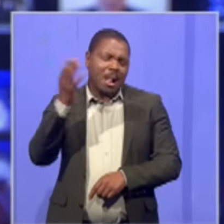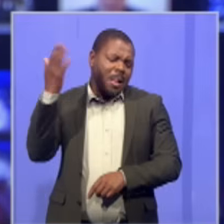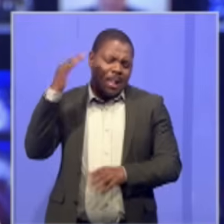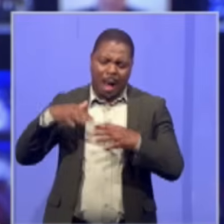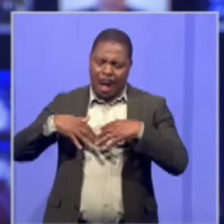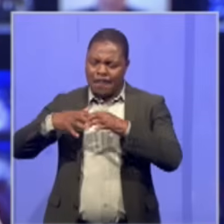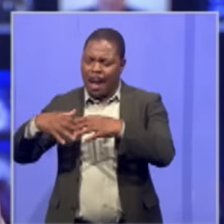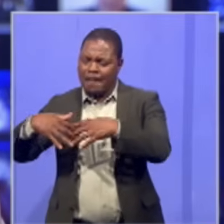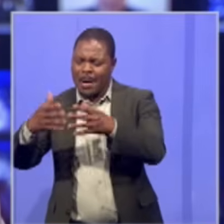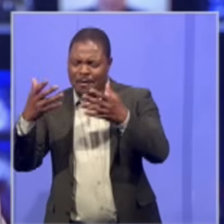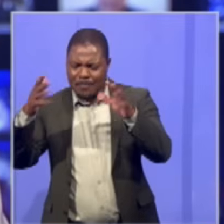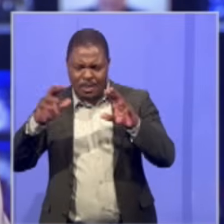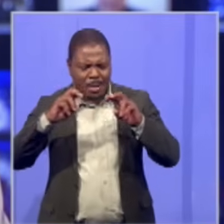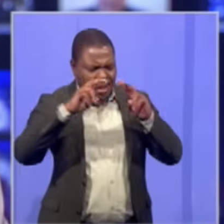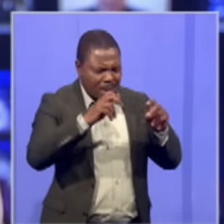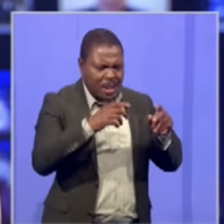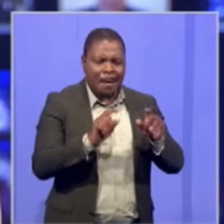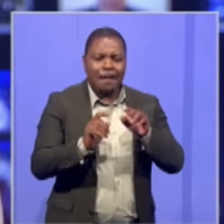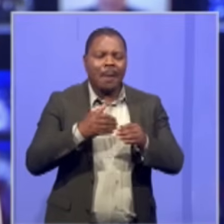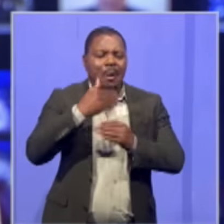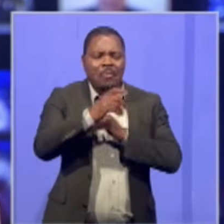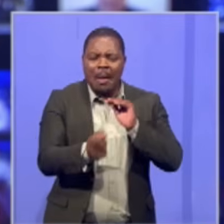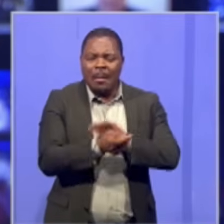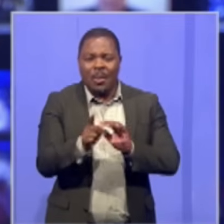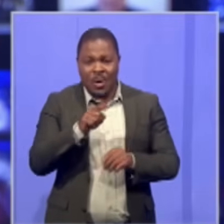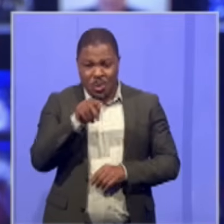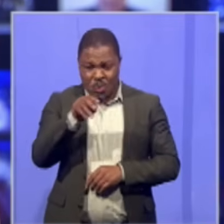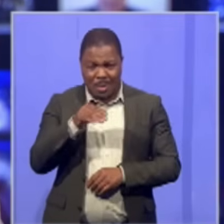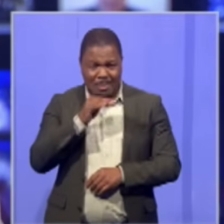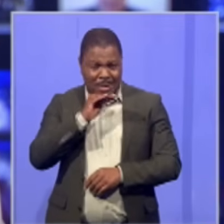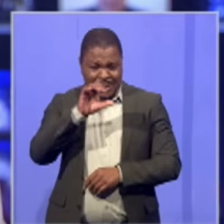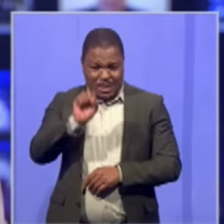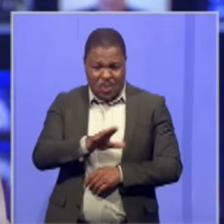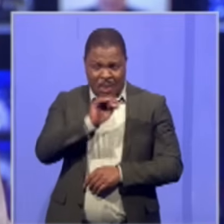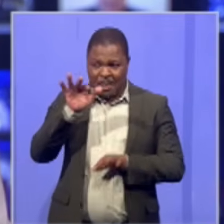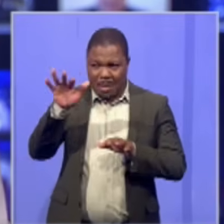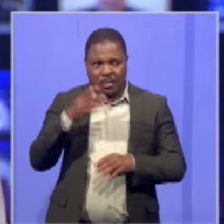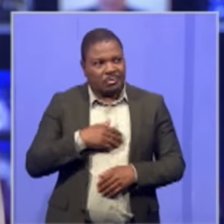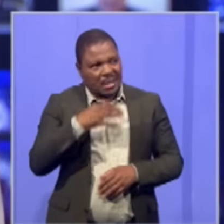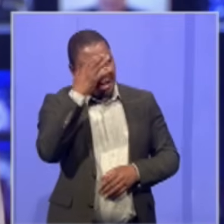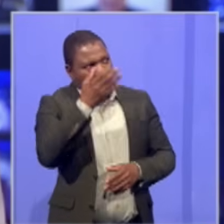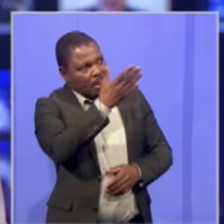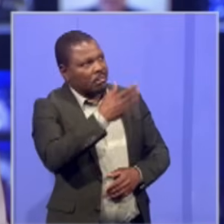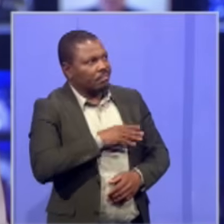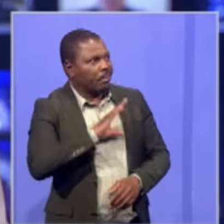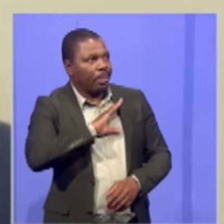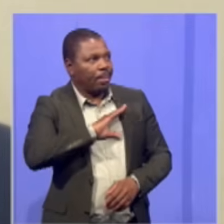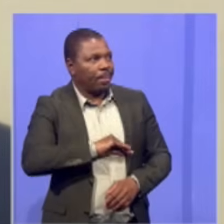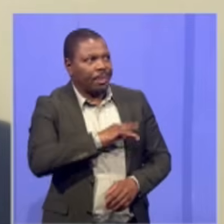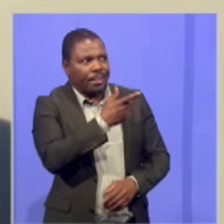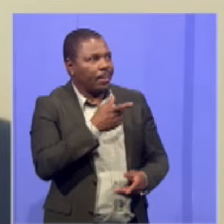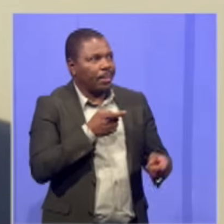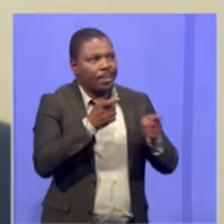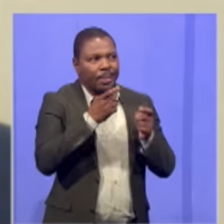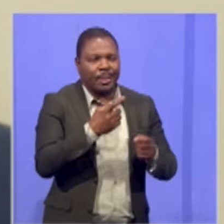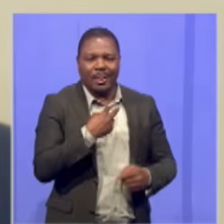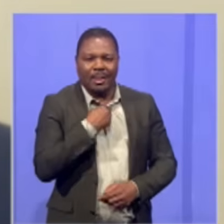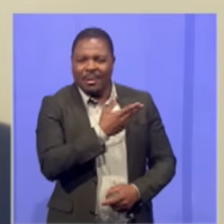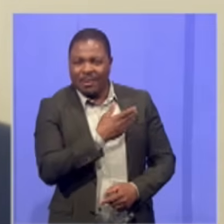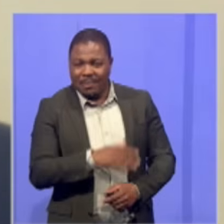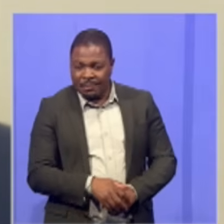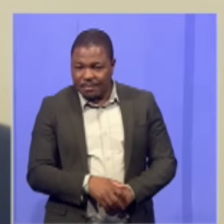le mina ana re ka re baahi ba Afrika Borwa ba batla ba lahletswe ke tshepo tsamaisong ya mmuso. Ha ke kgolwe mme ke